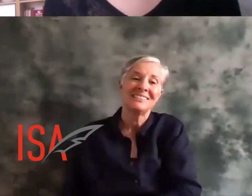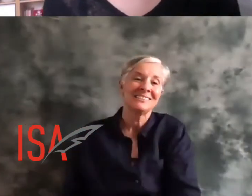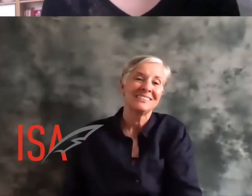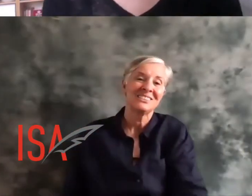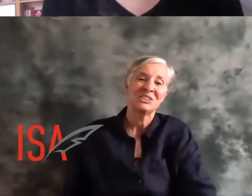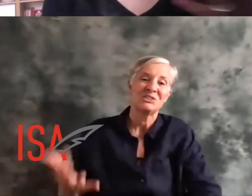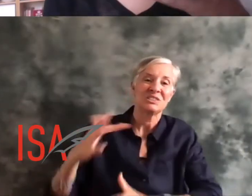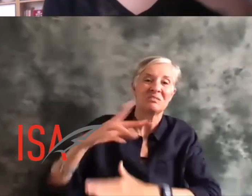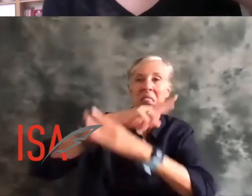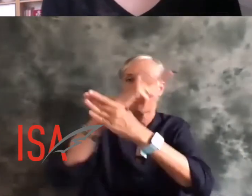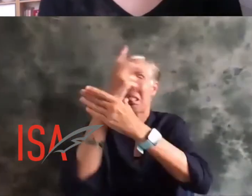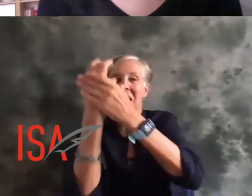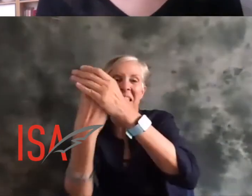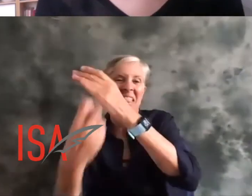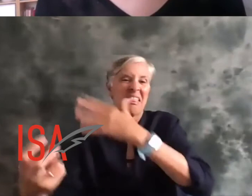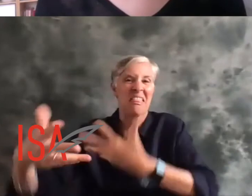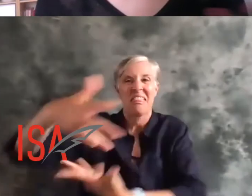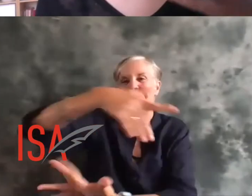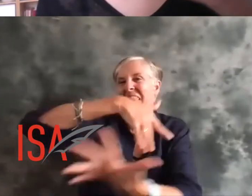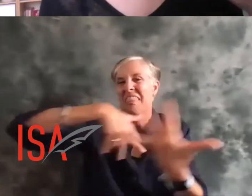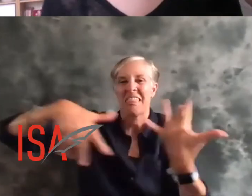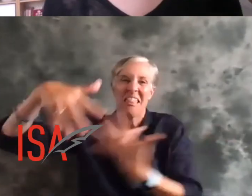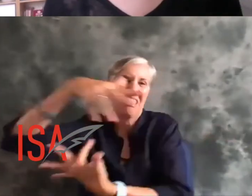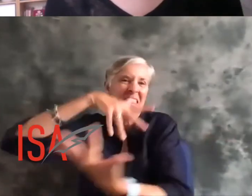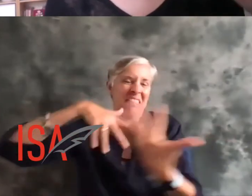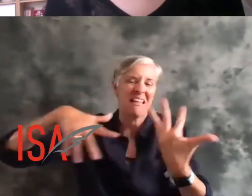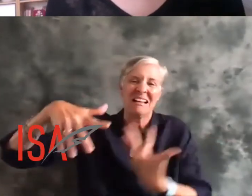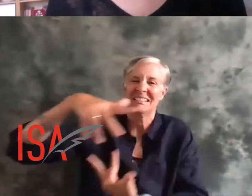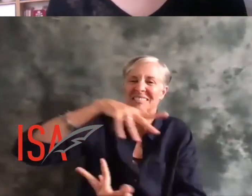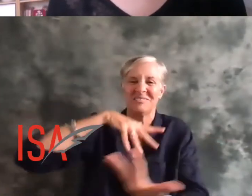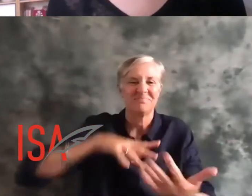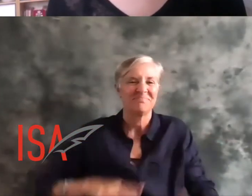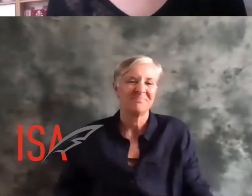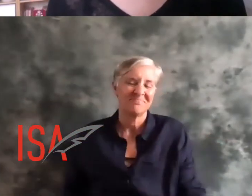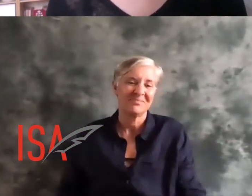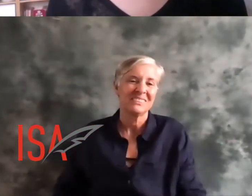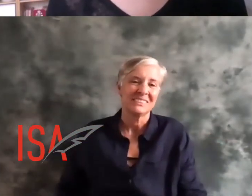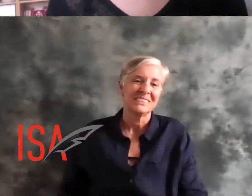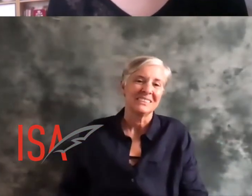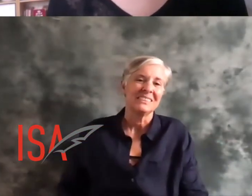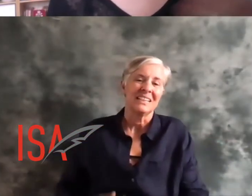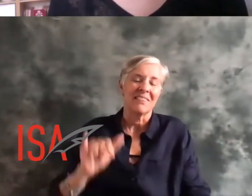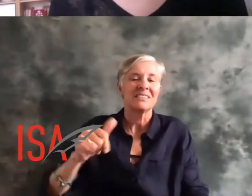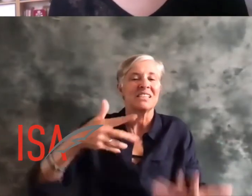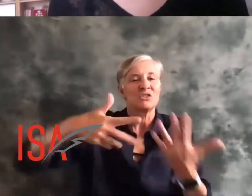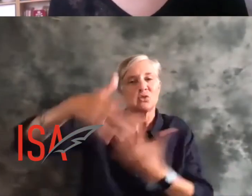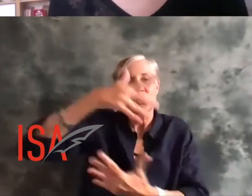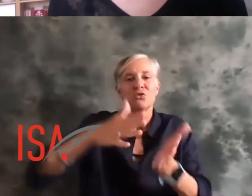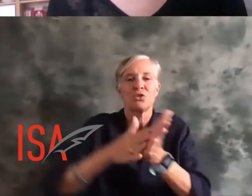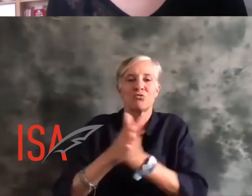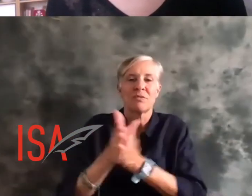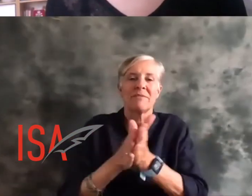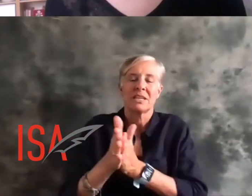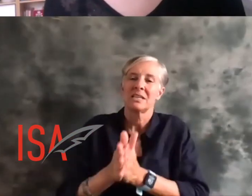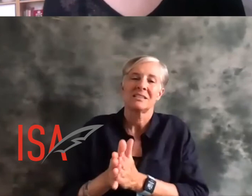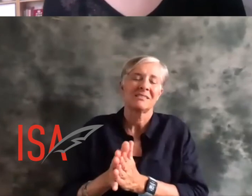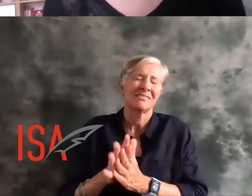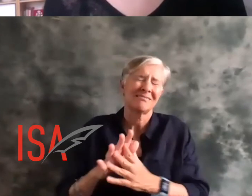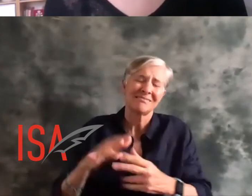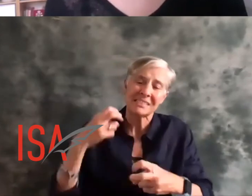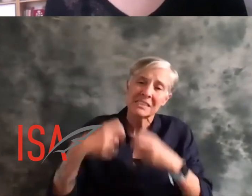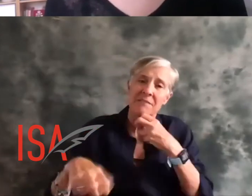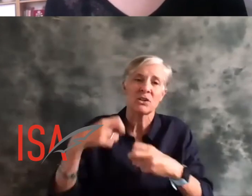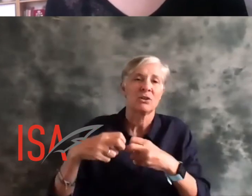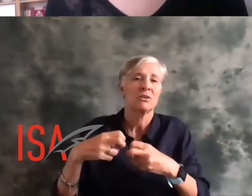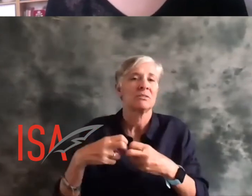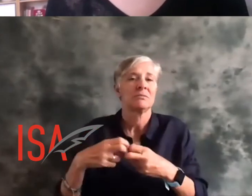in this soup that is this socially driven atmosphere. It's incredibly difficult, and people do